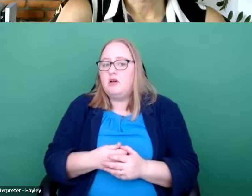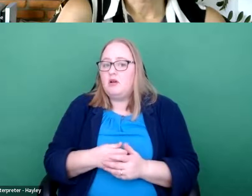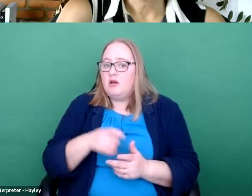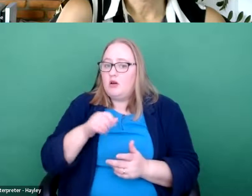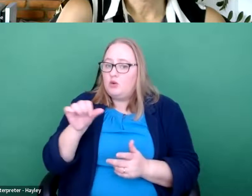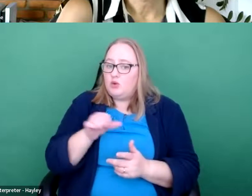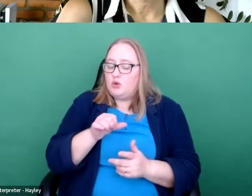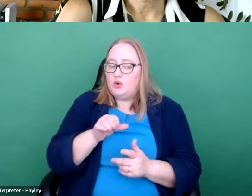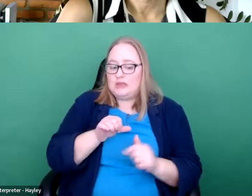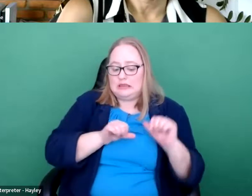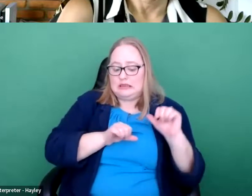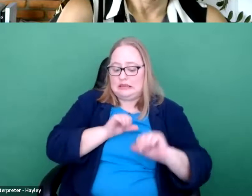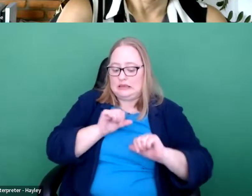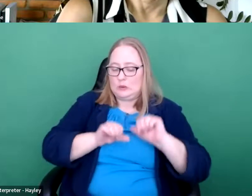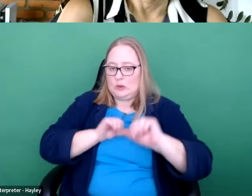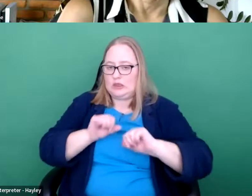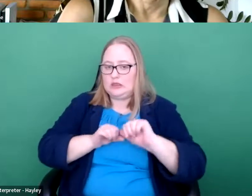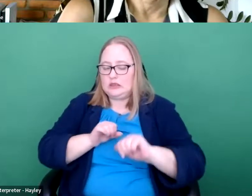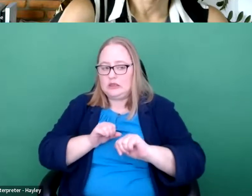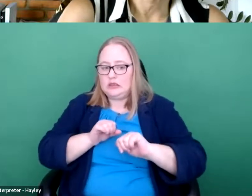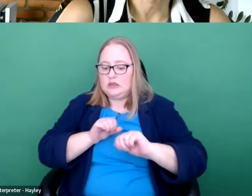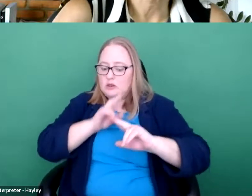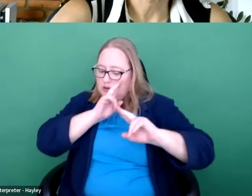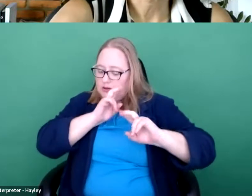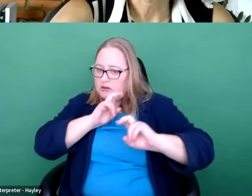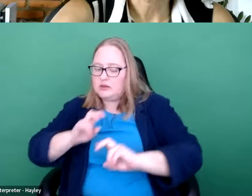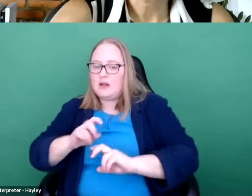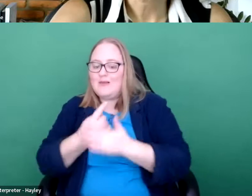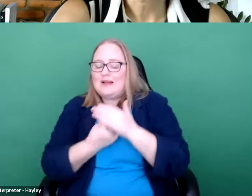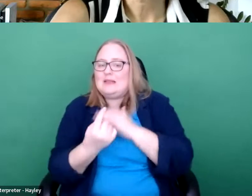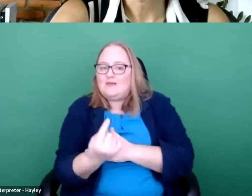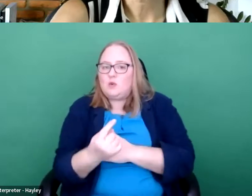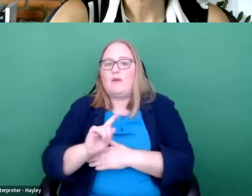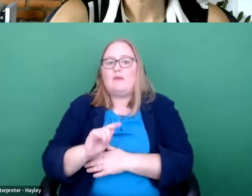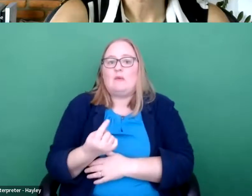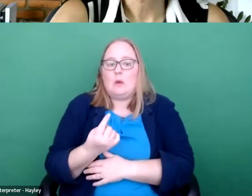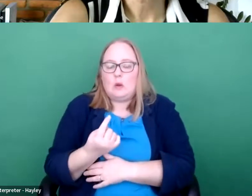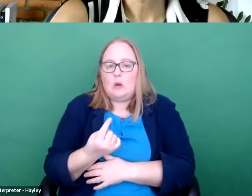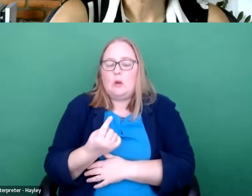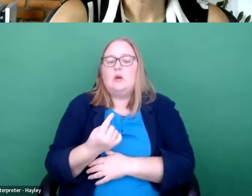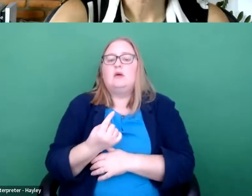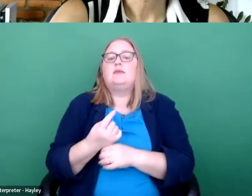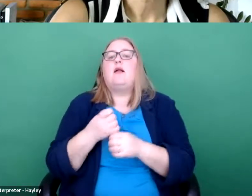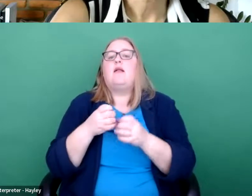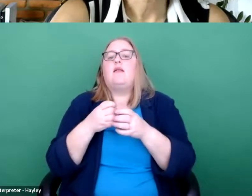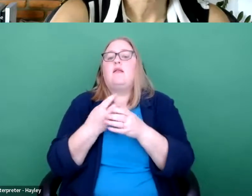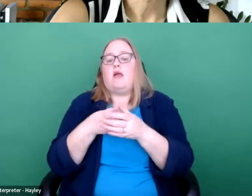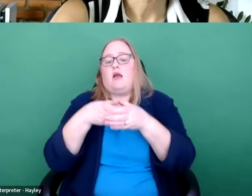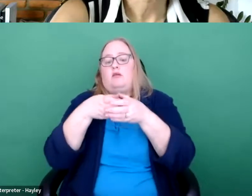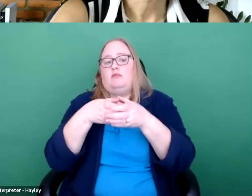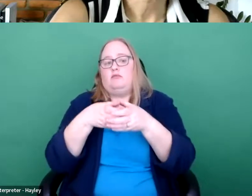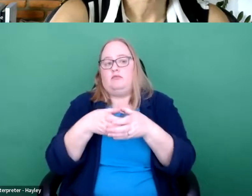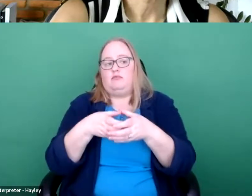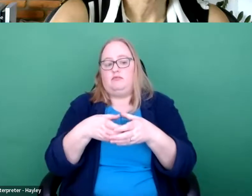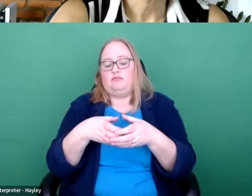a sequence in studying first the social digital inequalities of the individual, and then from that, with that basis of data,